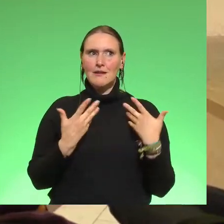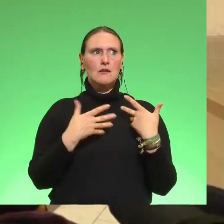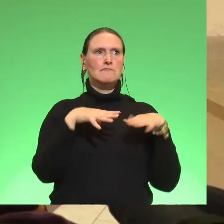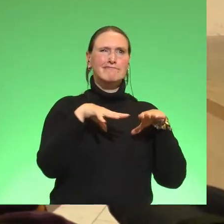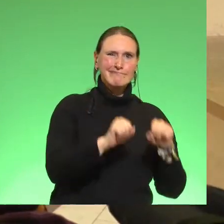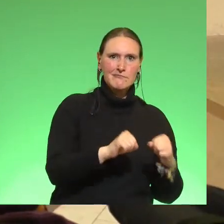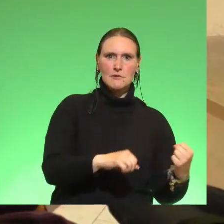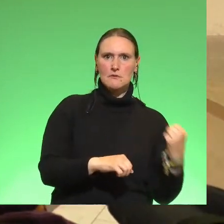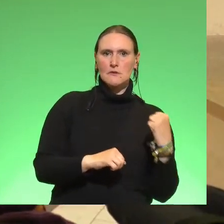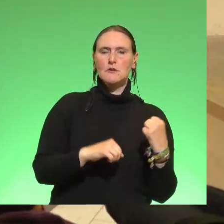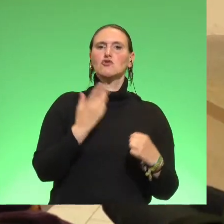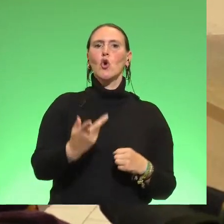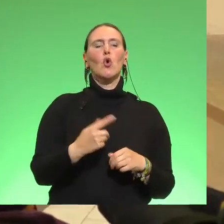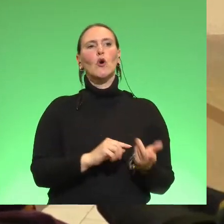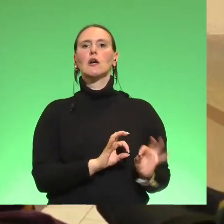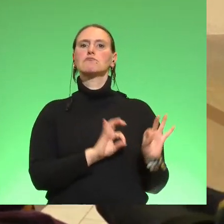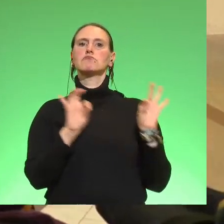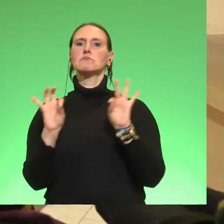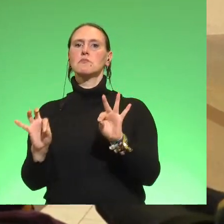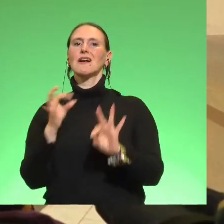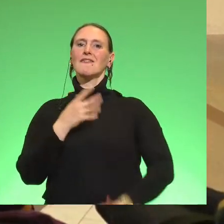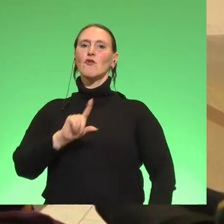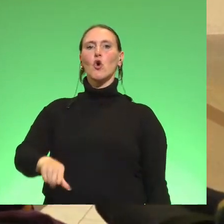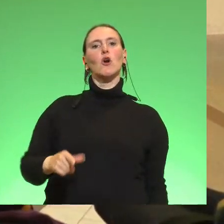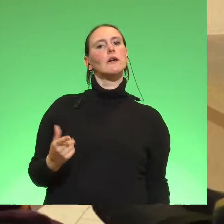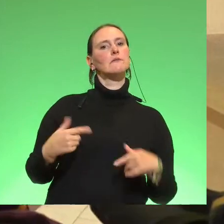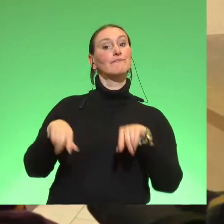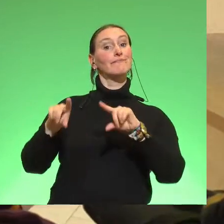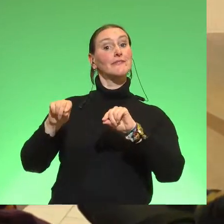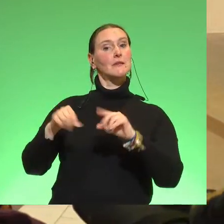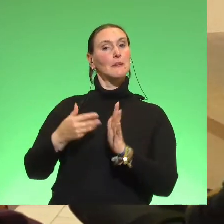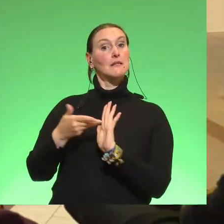in the semantics and in the way the language is constructed.